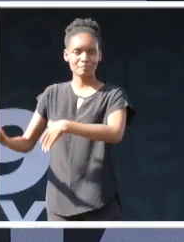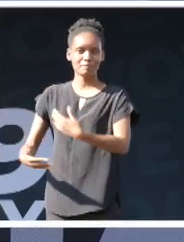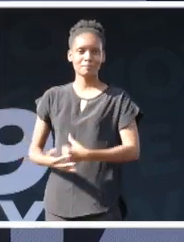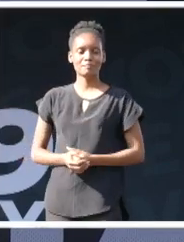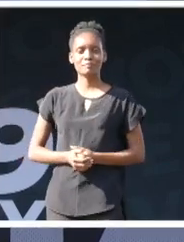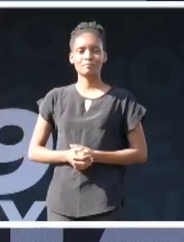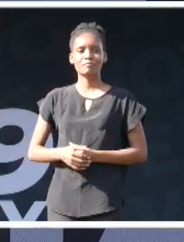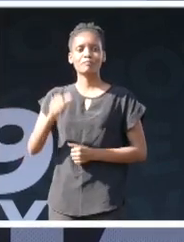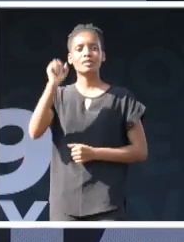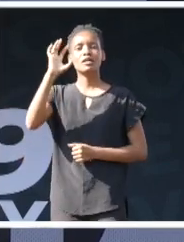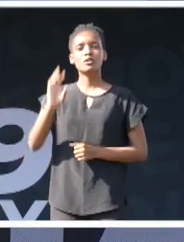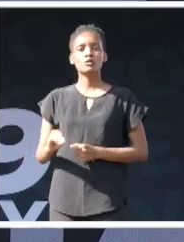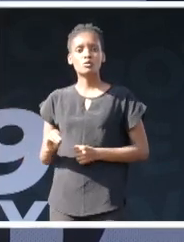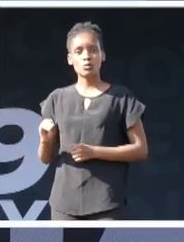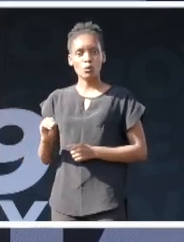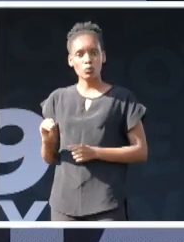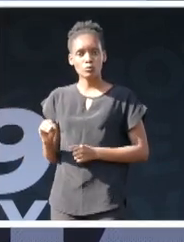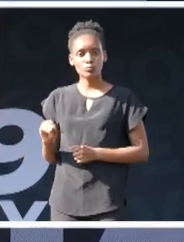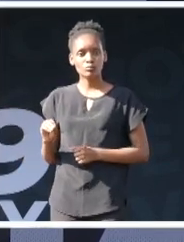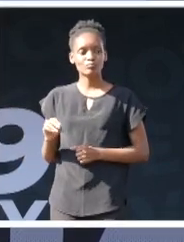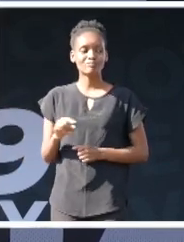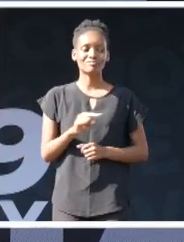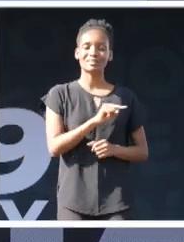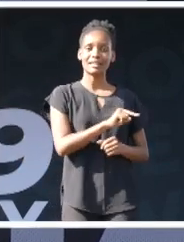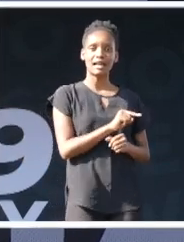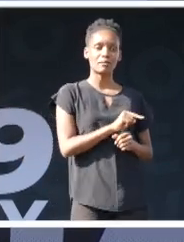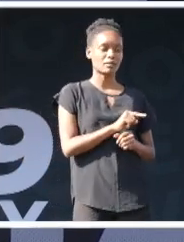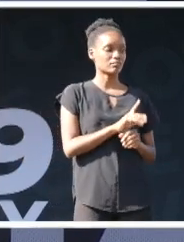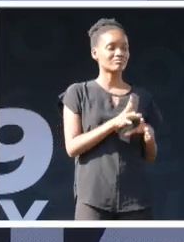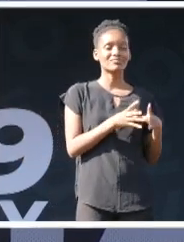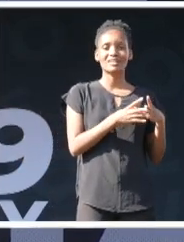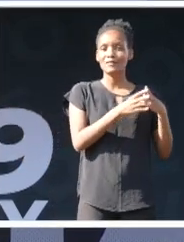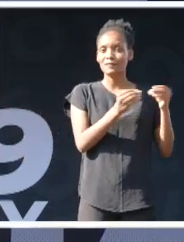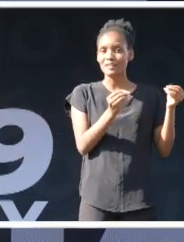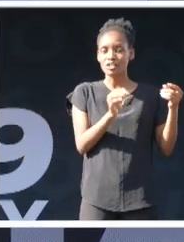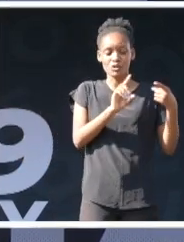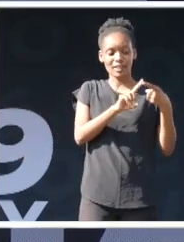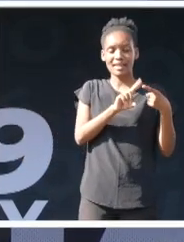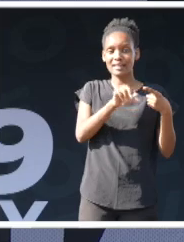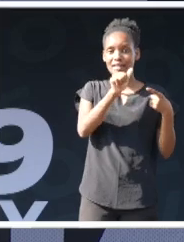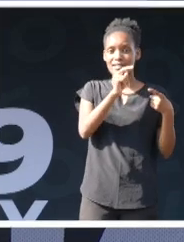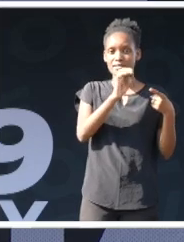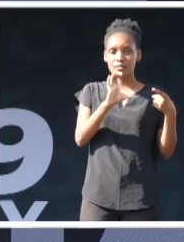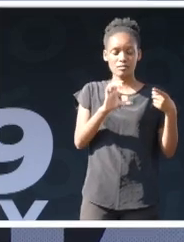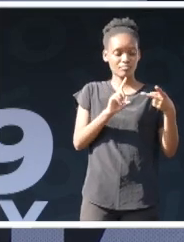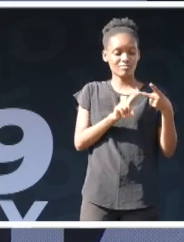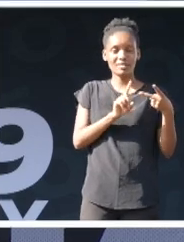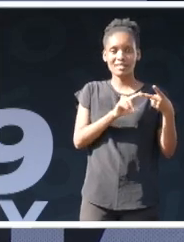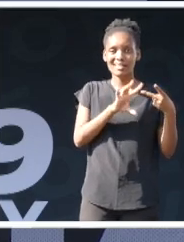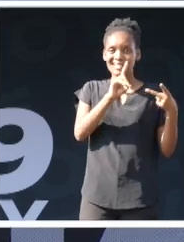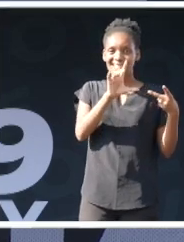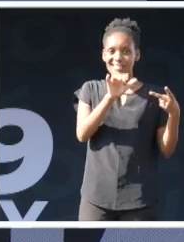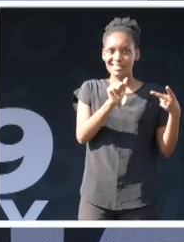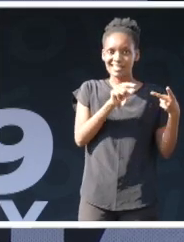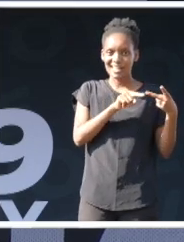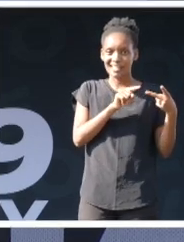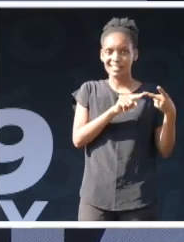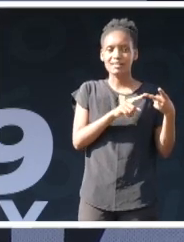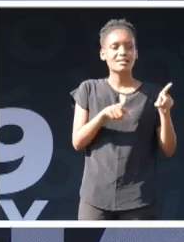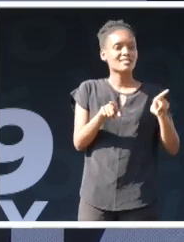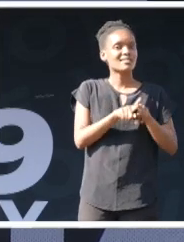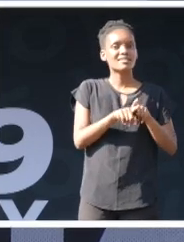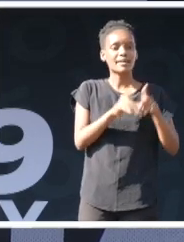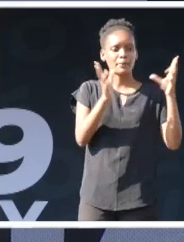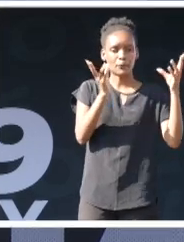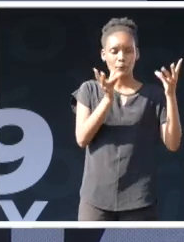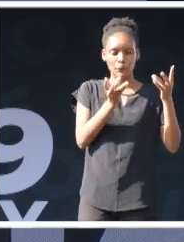So on the other side of the dying parties, we have the DA. The DA is dying,